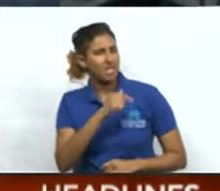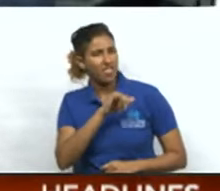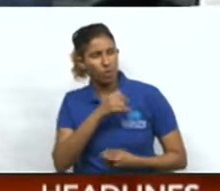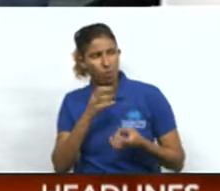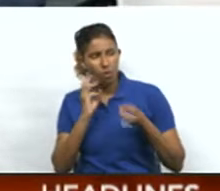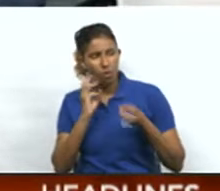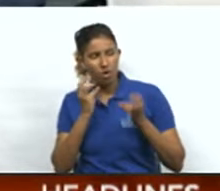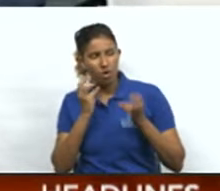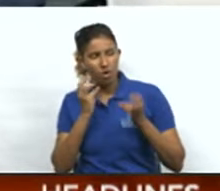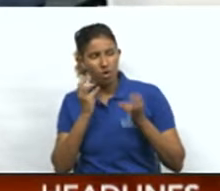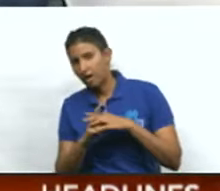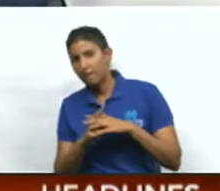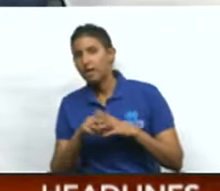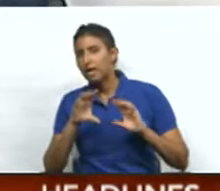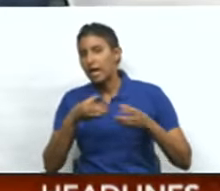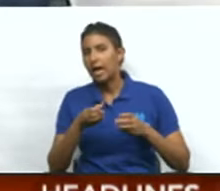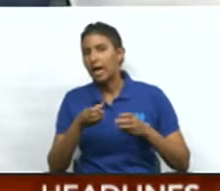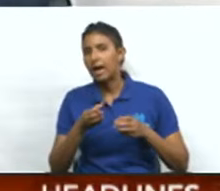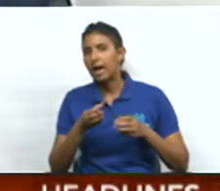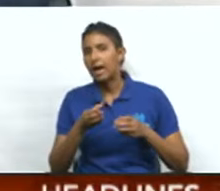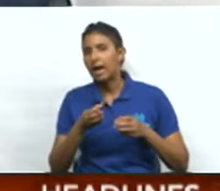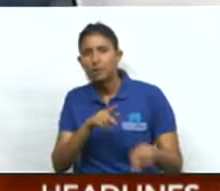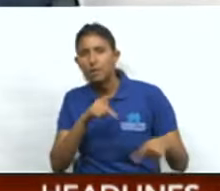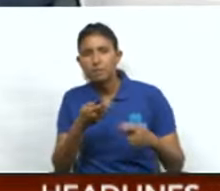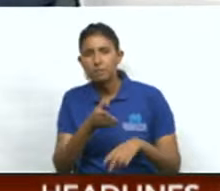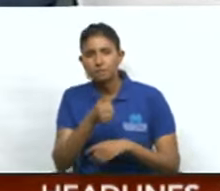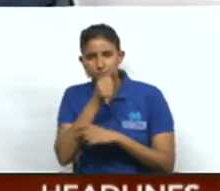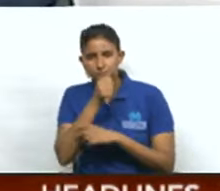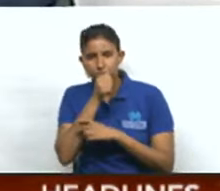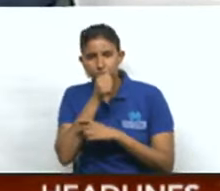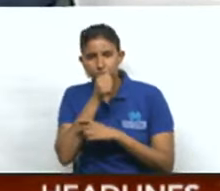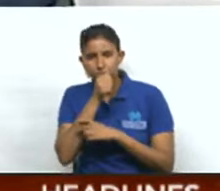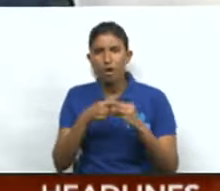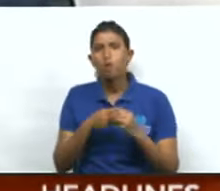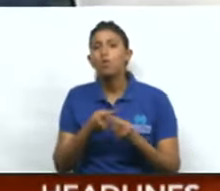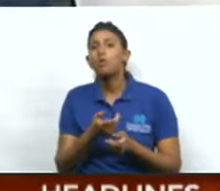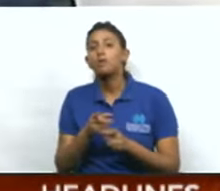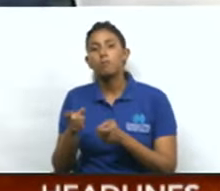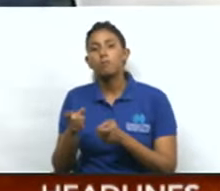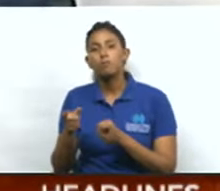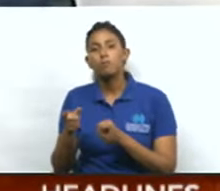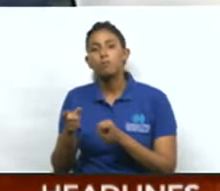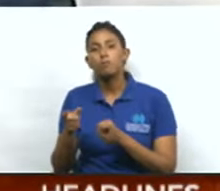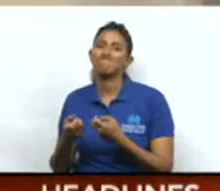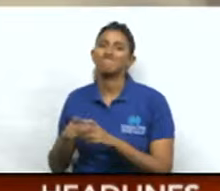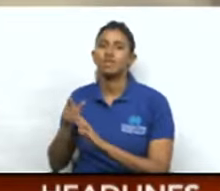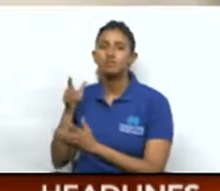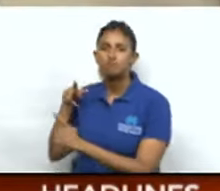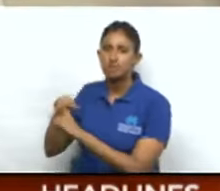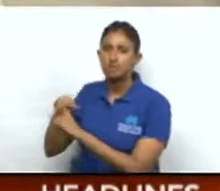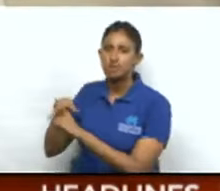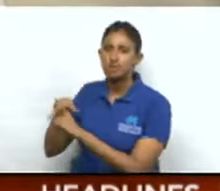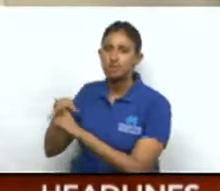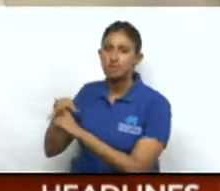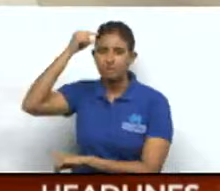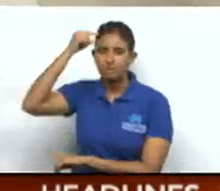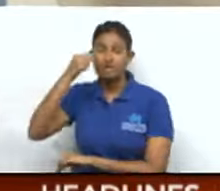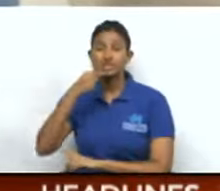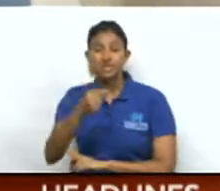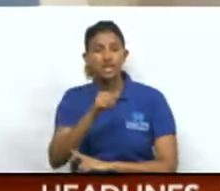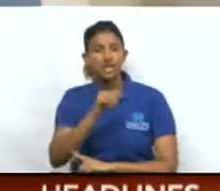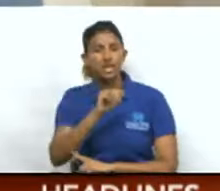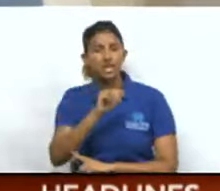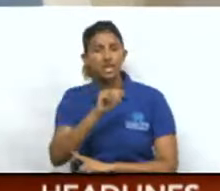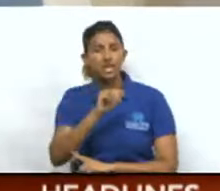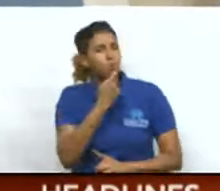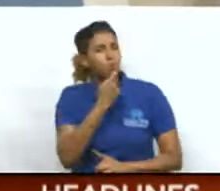constitutional matters against the state. Prakash Ramadar wants the Attorney General to say who gave instructions for the state to pursue costs against his